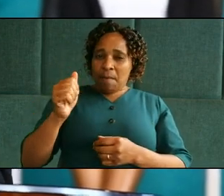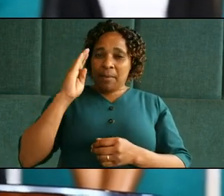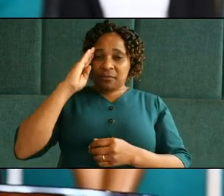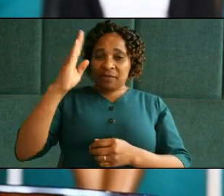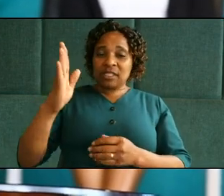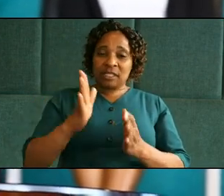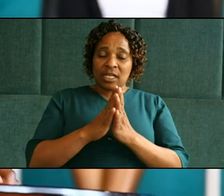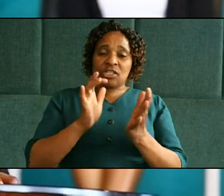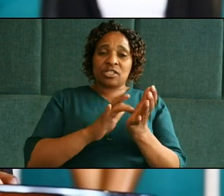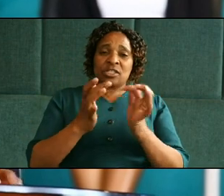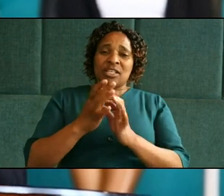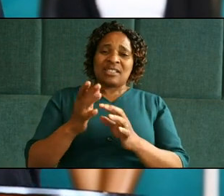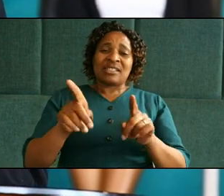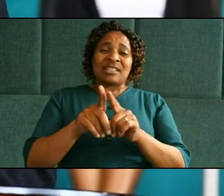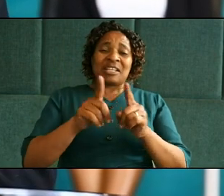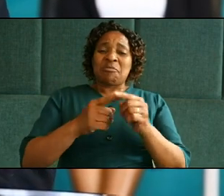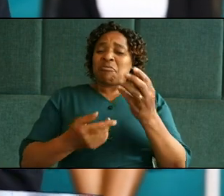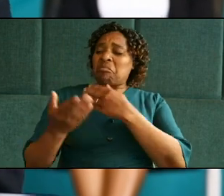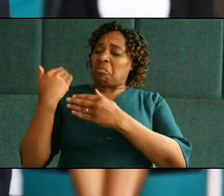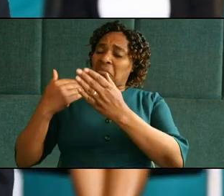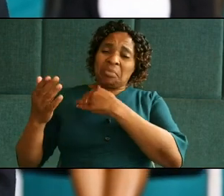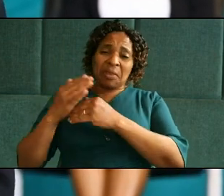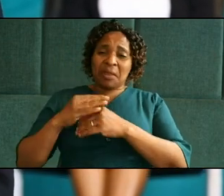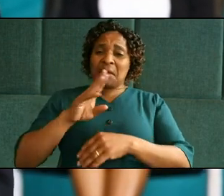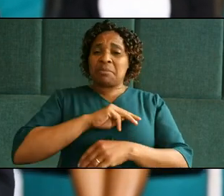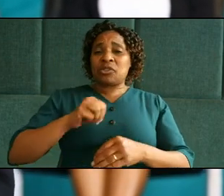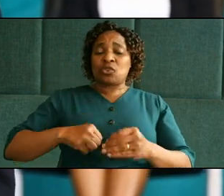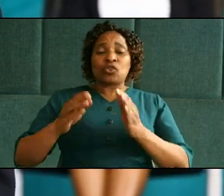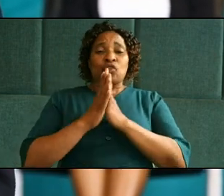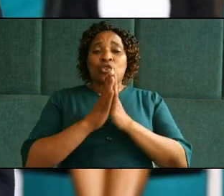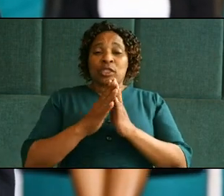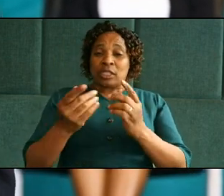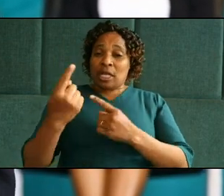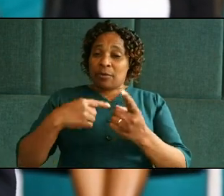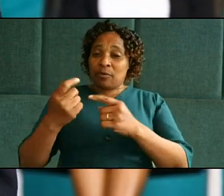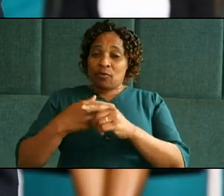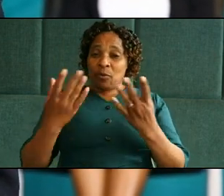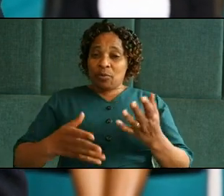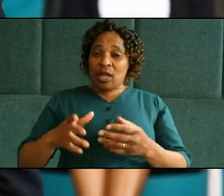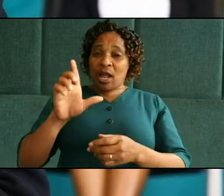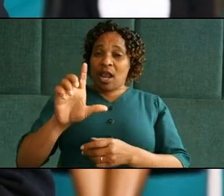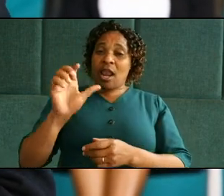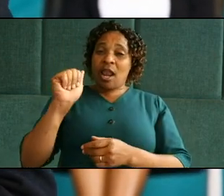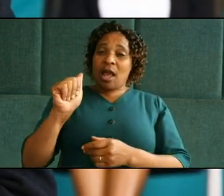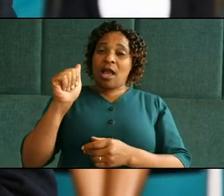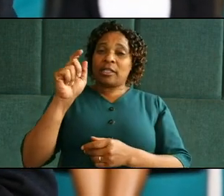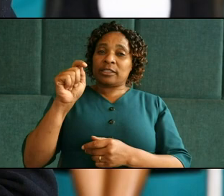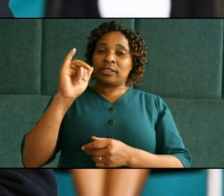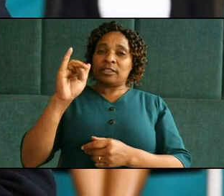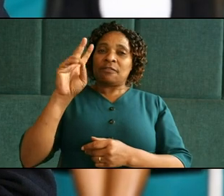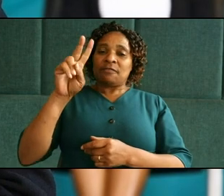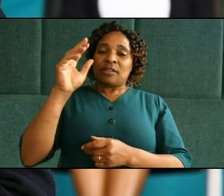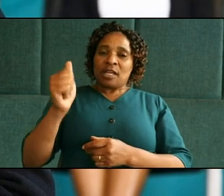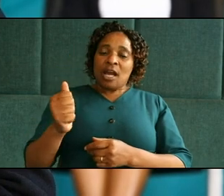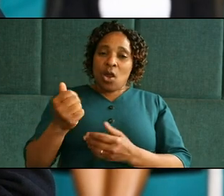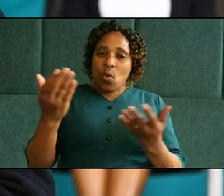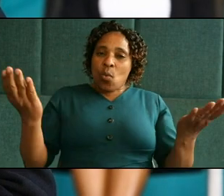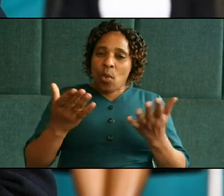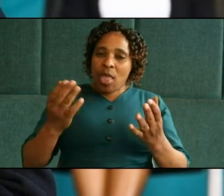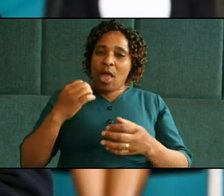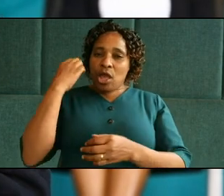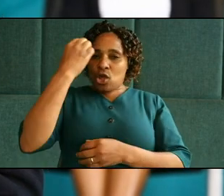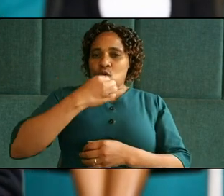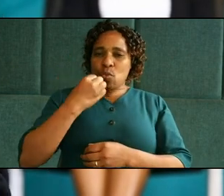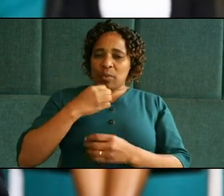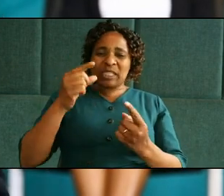Jesus. Like the previous mission story, this mission story also comes from the country of Latvia that is located in